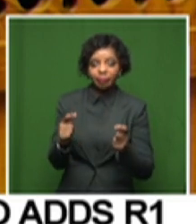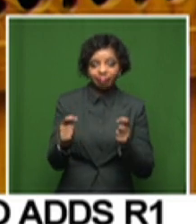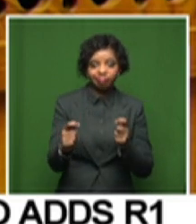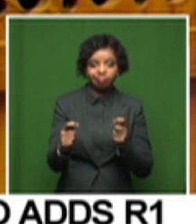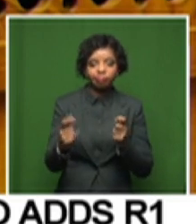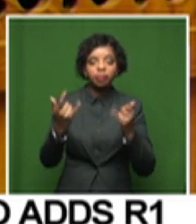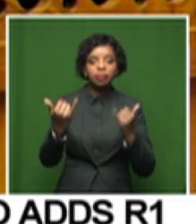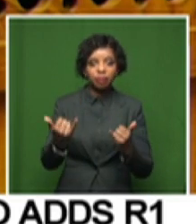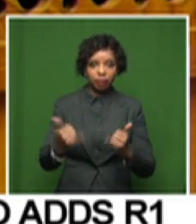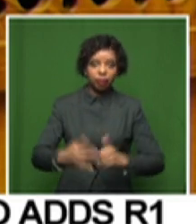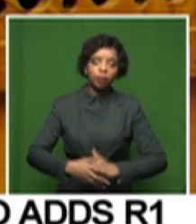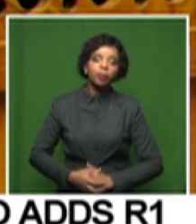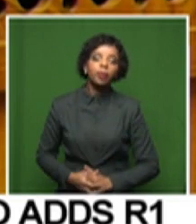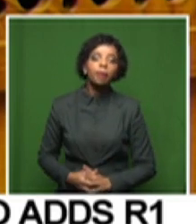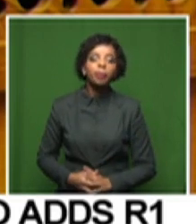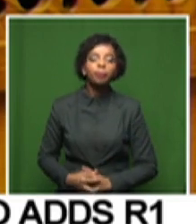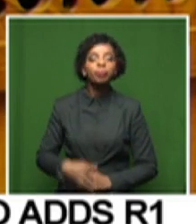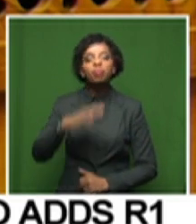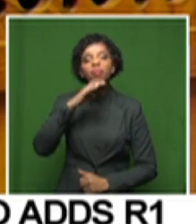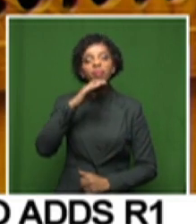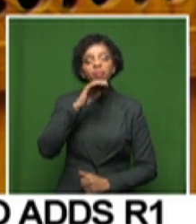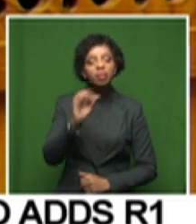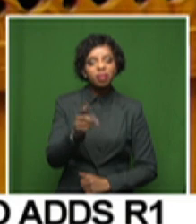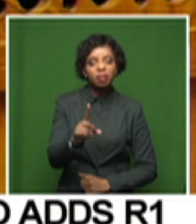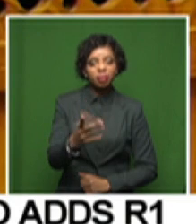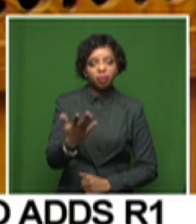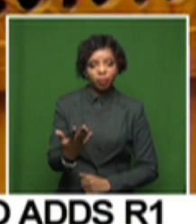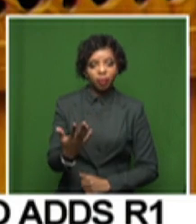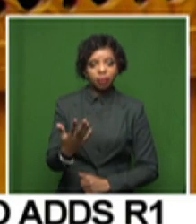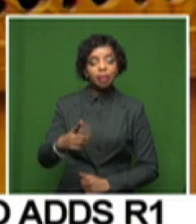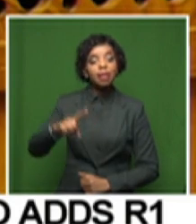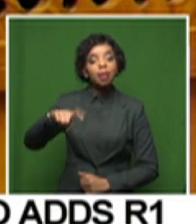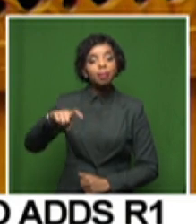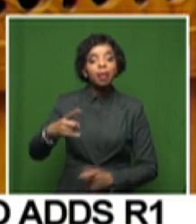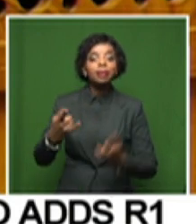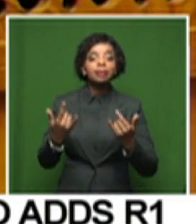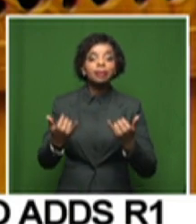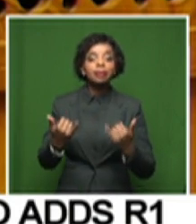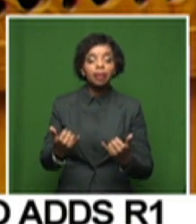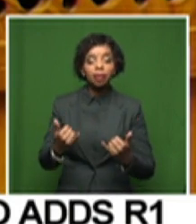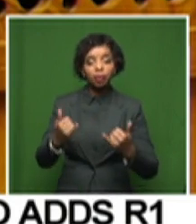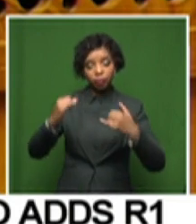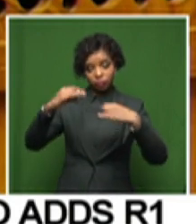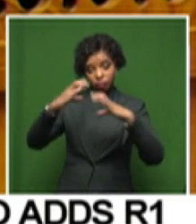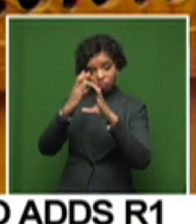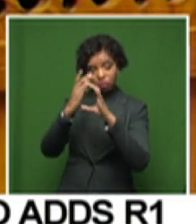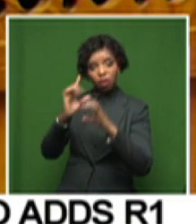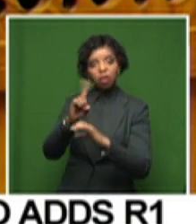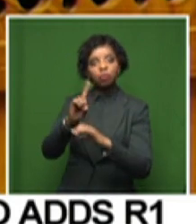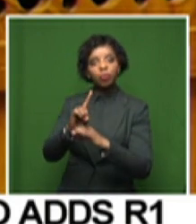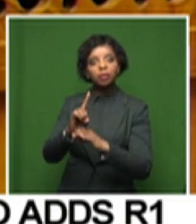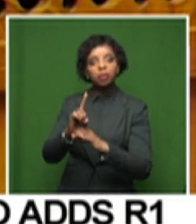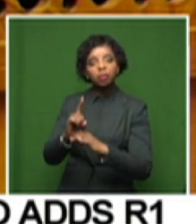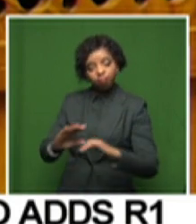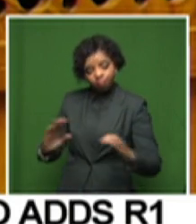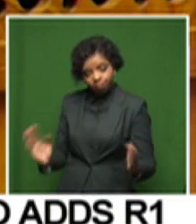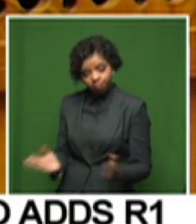We must now rally behind fiscal rehabilitation and growth. Right